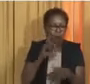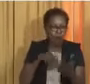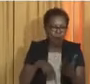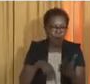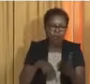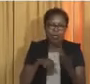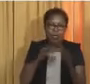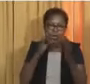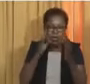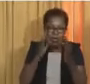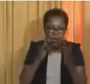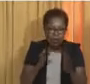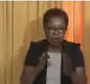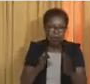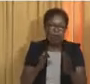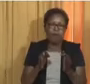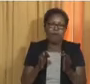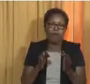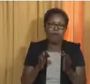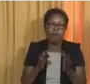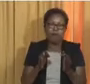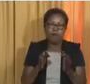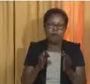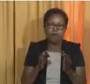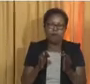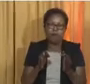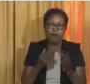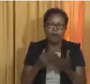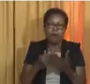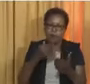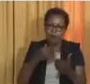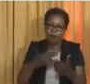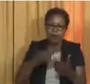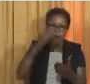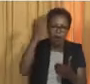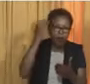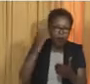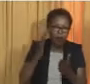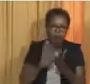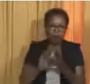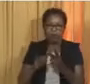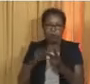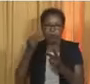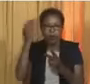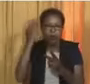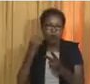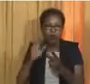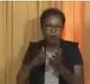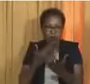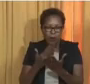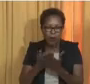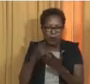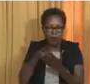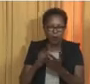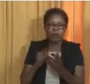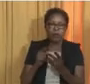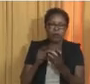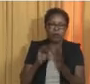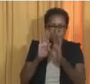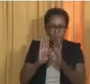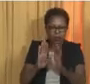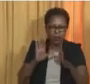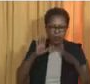it was necessary for the two superior courts to adopt the basic structure doctrine and